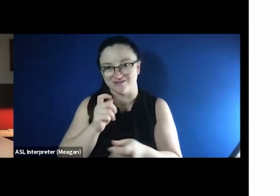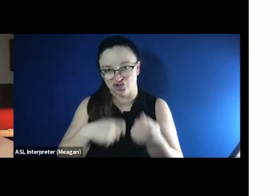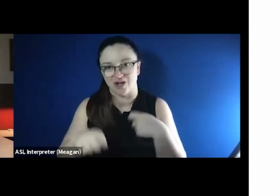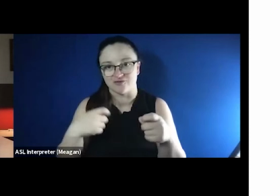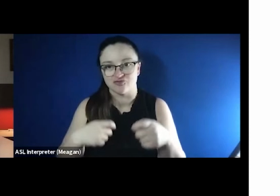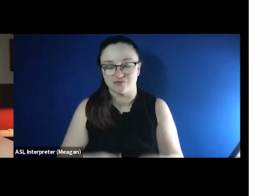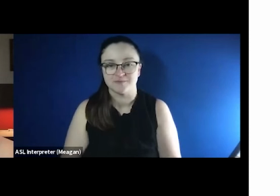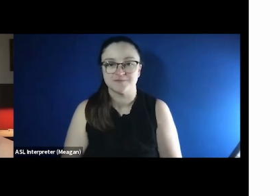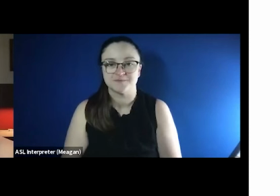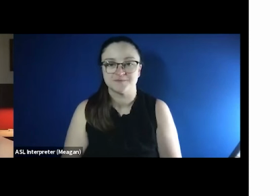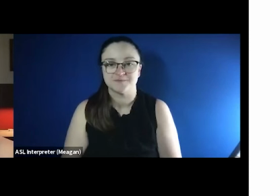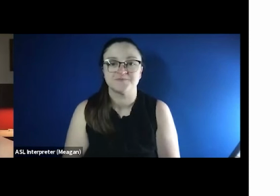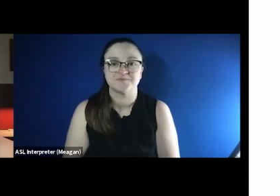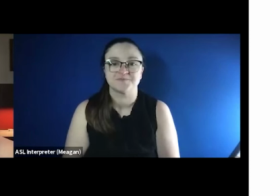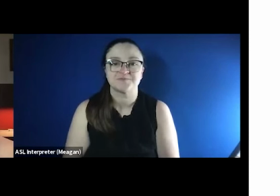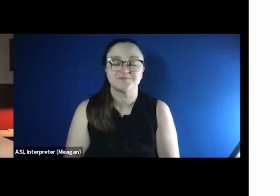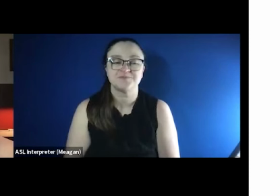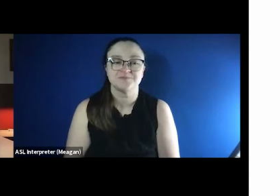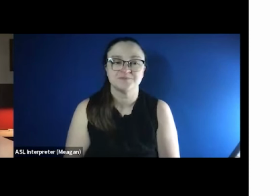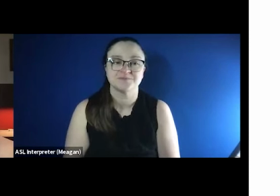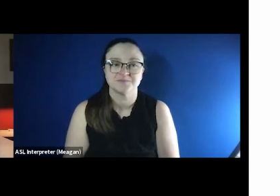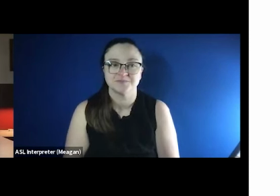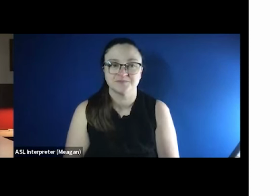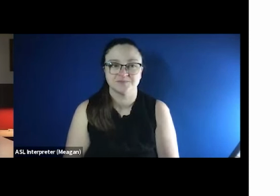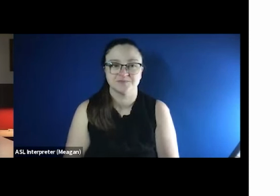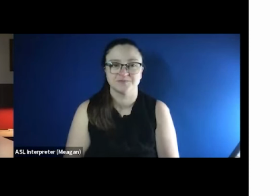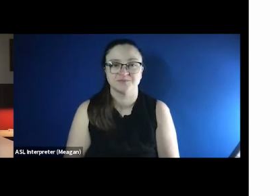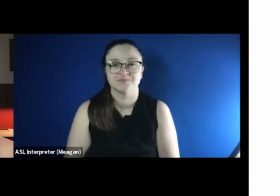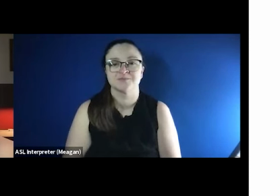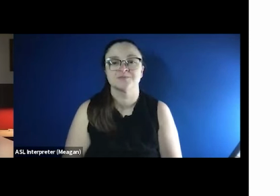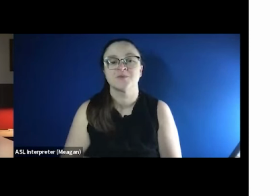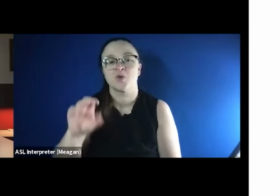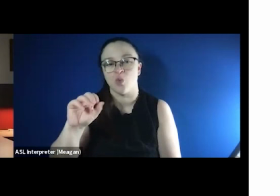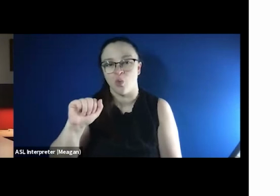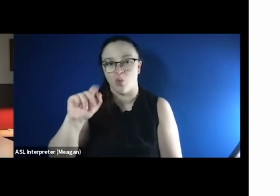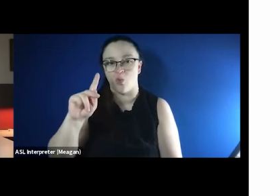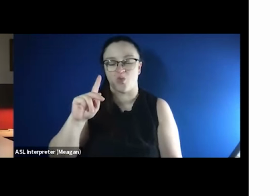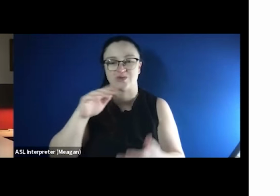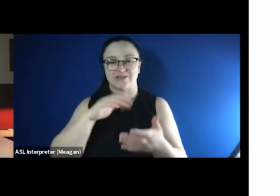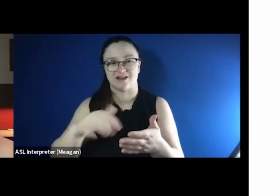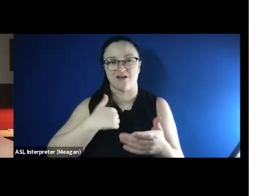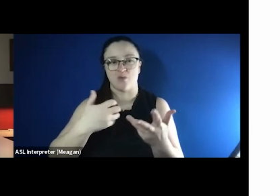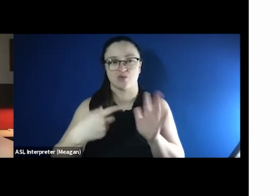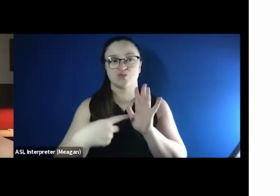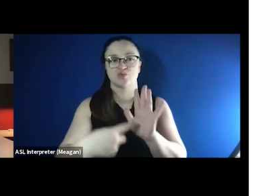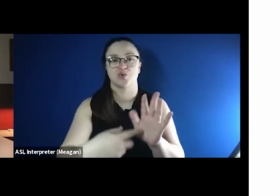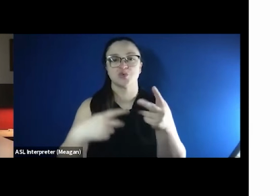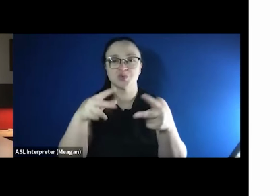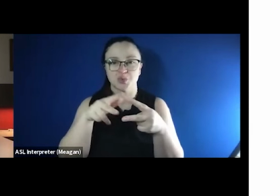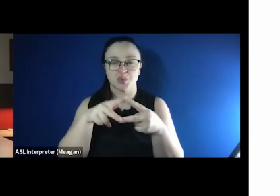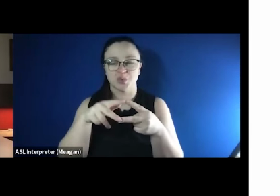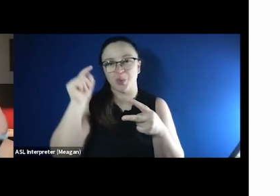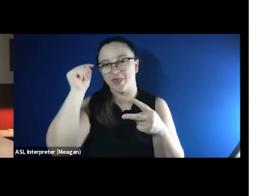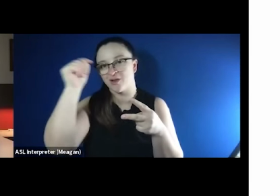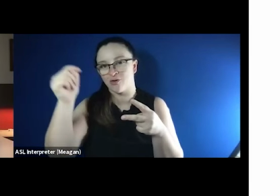A little nod to some of the work that we're doing here in the OAKE study. I wanted to draw your attention to two kind of theoretical